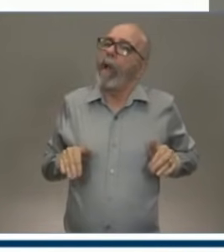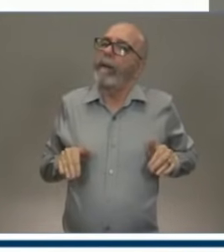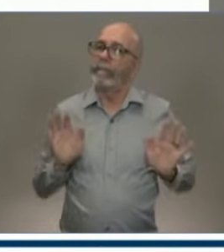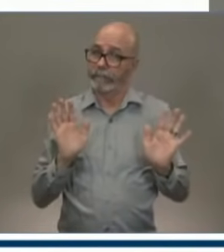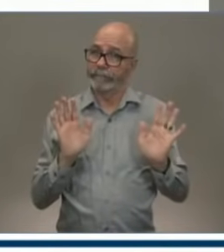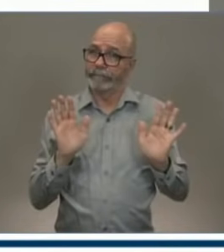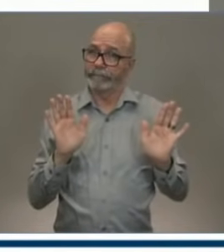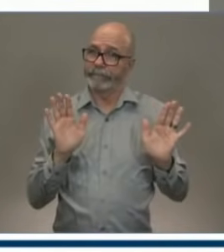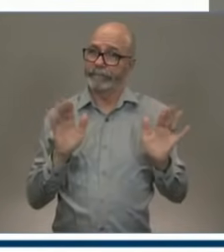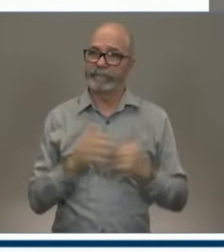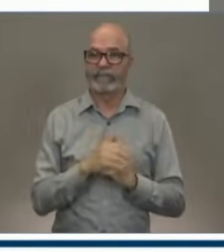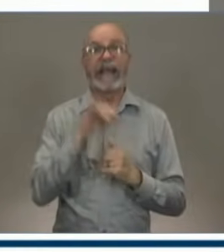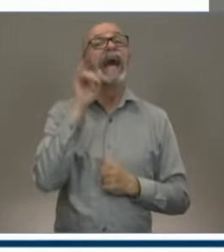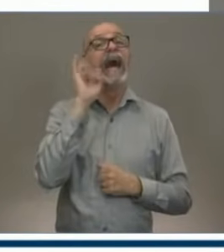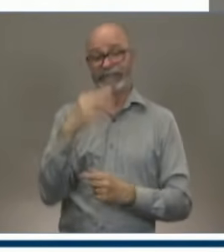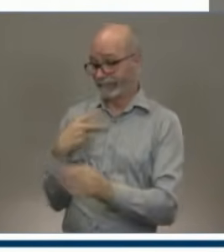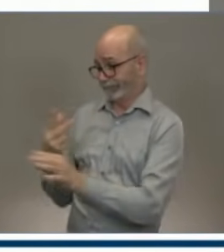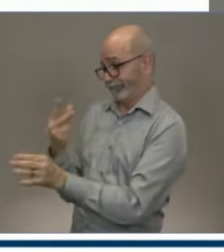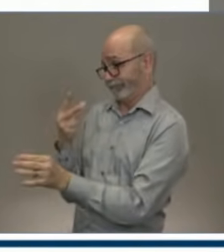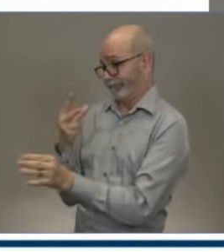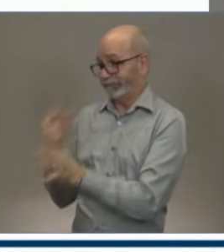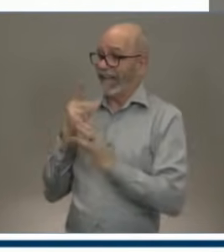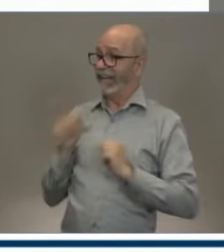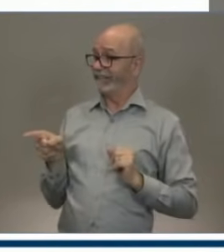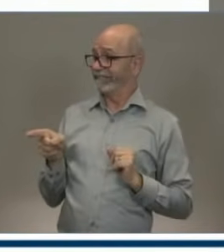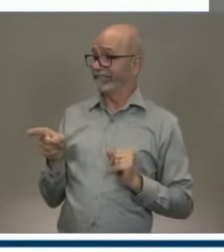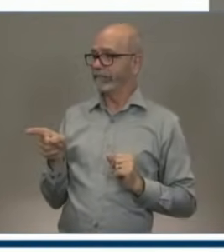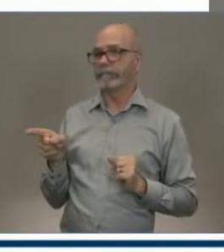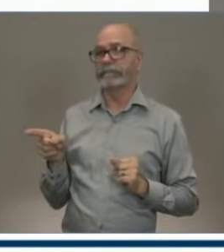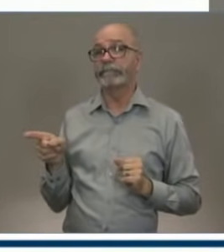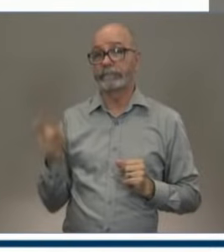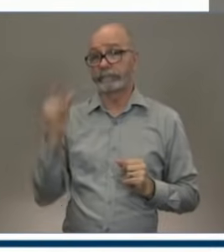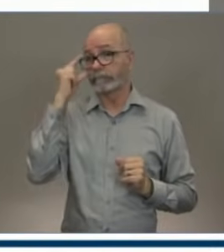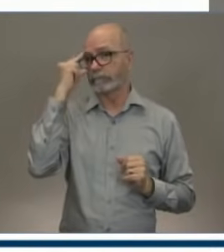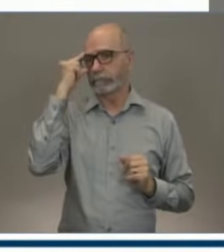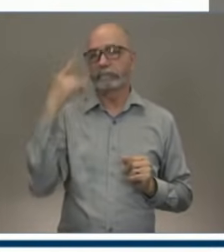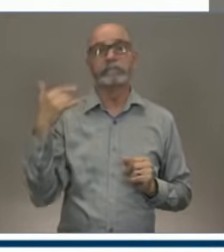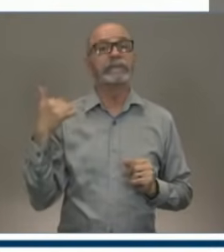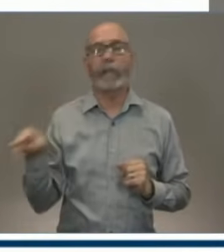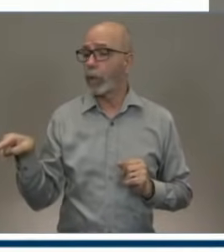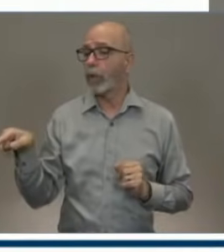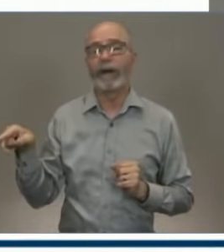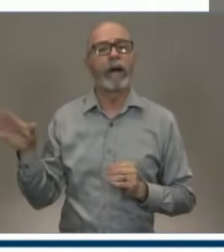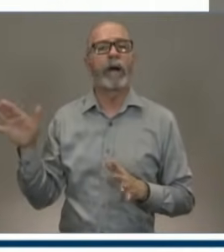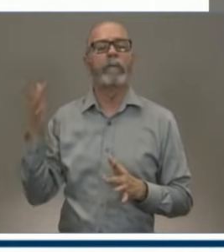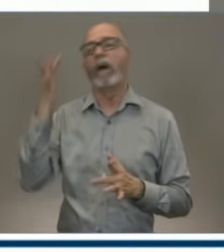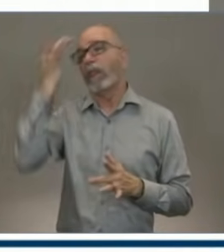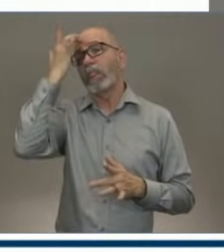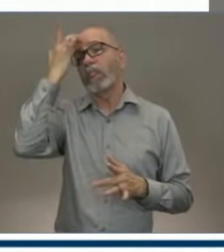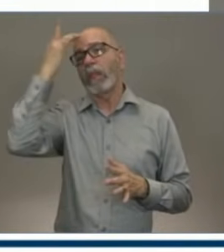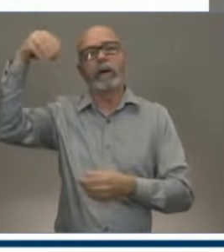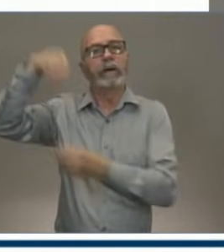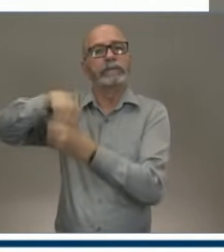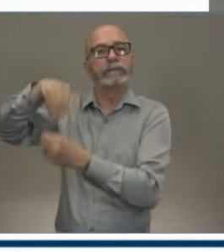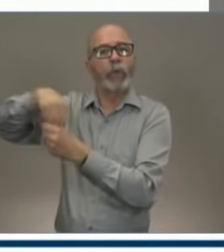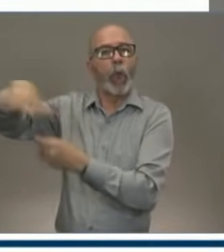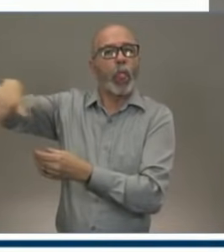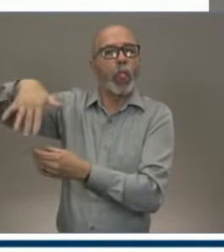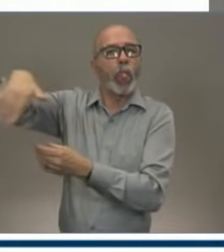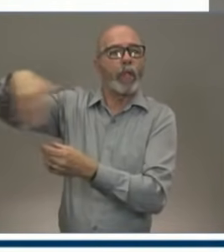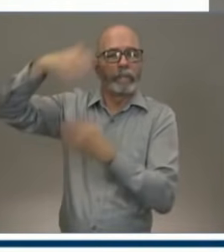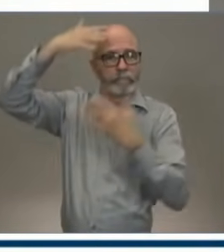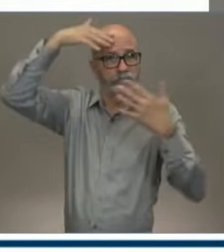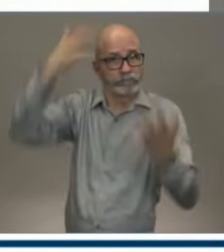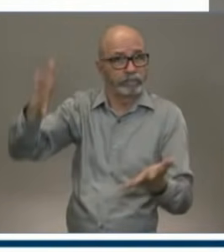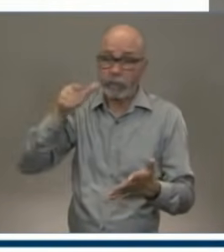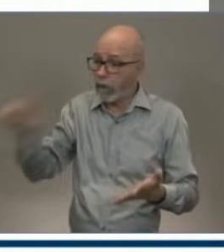somebody's been vaccinated, that they may be able to transmit the virus to somebody else. And so even people who are